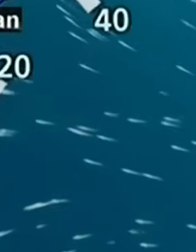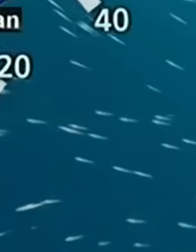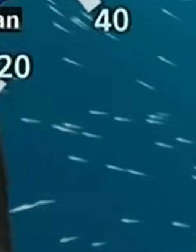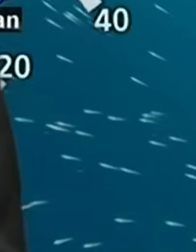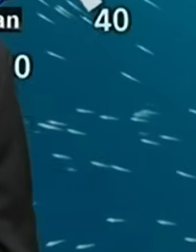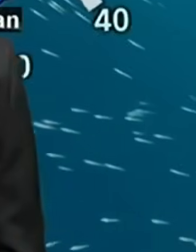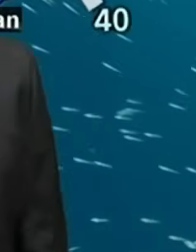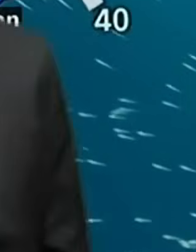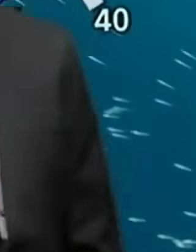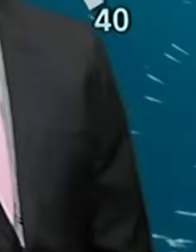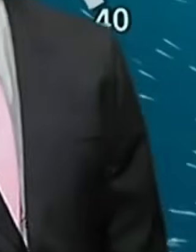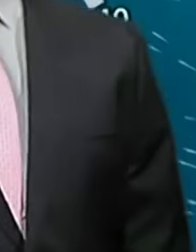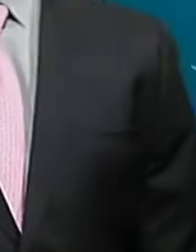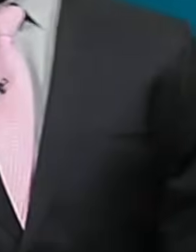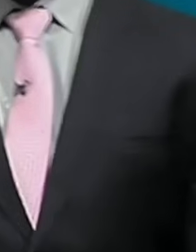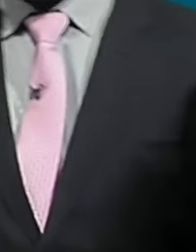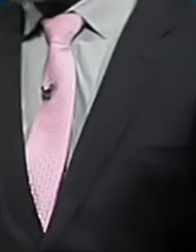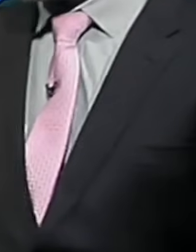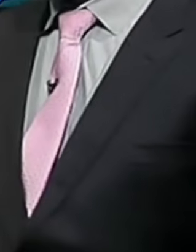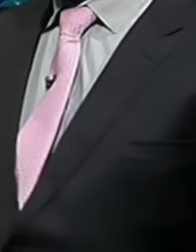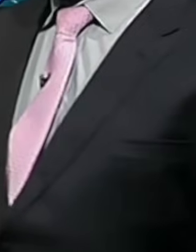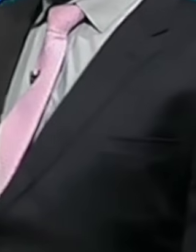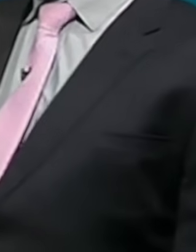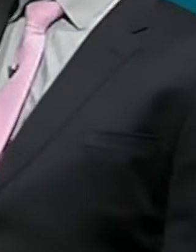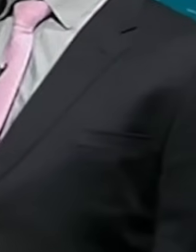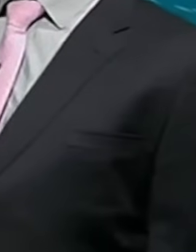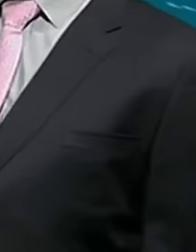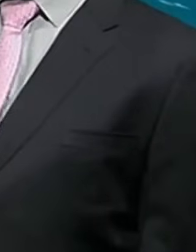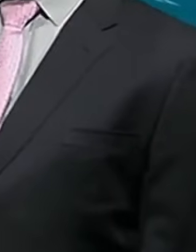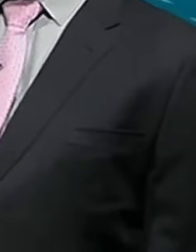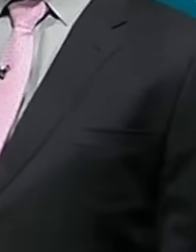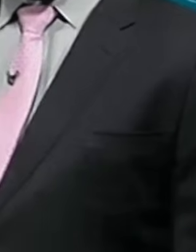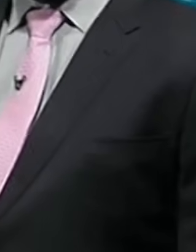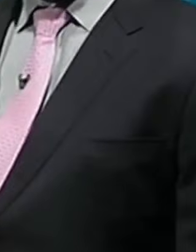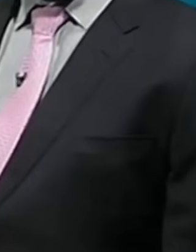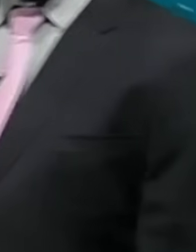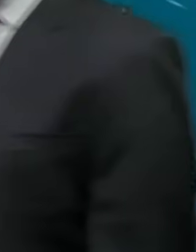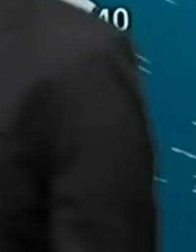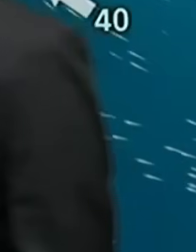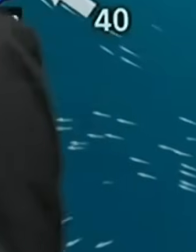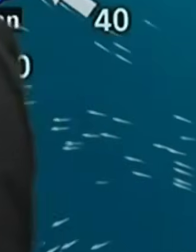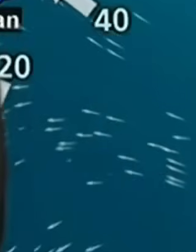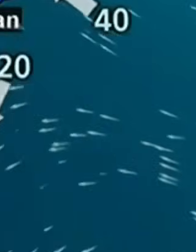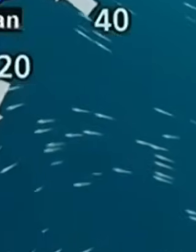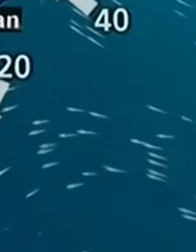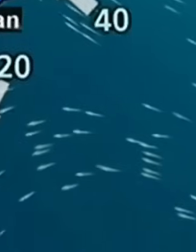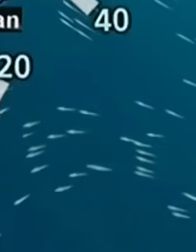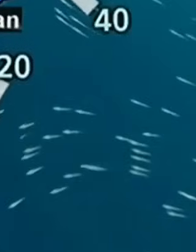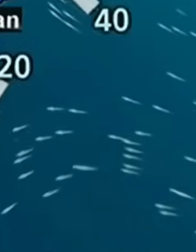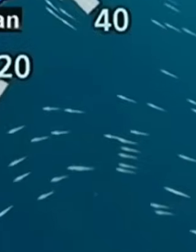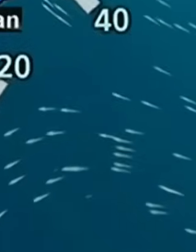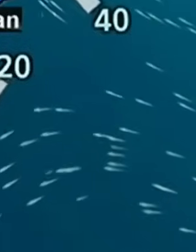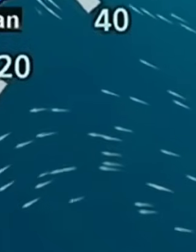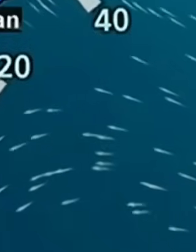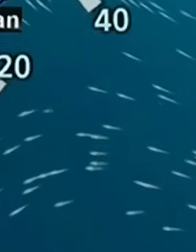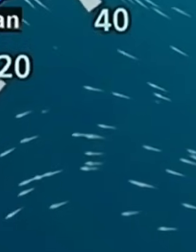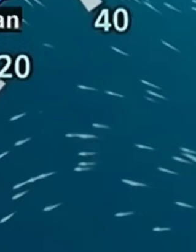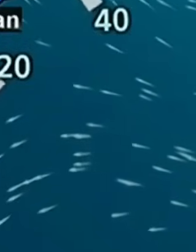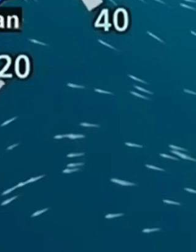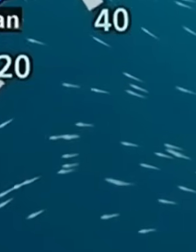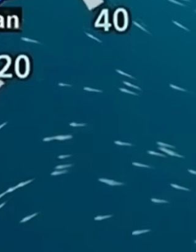Mui ha gite bohela ke bele kudu be di se bosuma tsa ka jeno ke tlhalosa hore maemo a tla bantsa tlhakile dikarolong tsa bophirima go tlhoka pula go hang fela re sebile ba ka tsa botjhabela